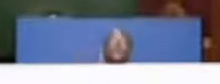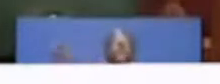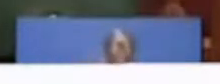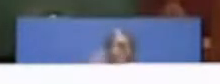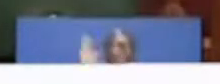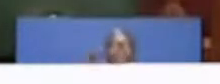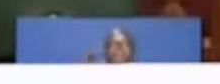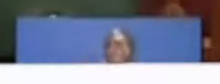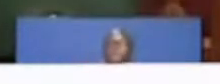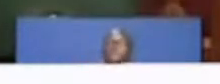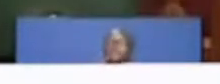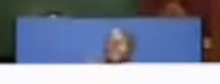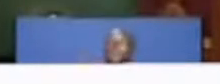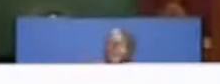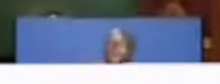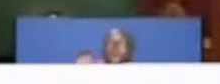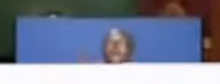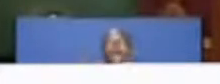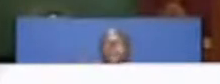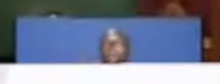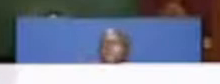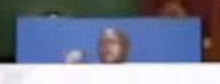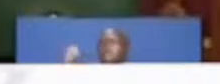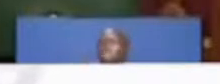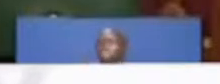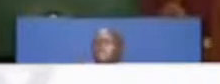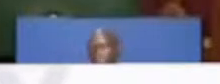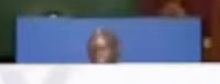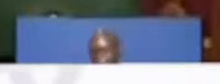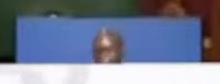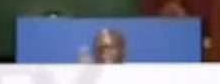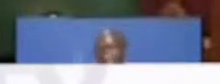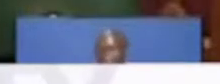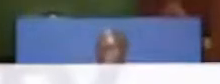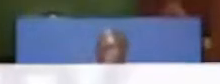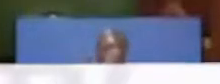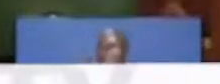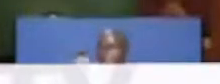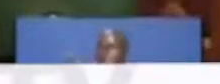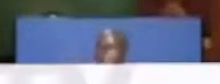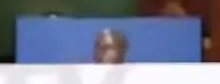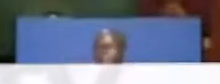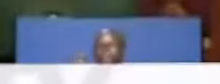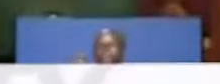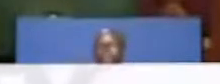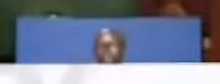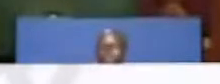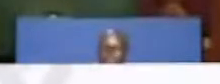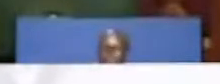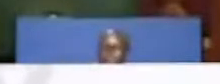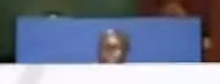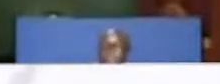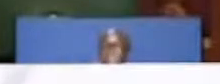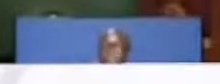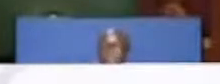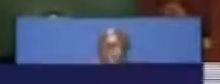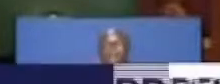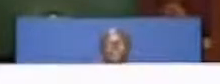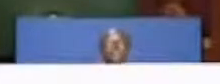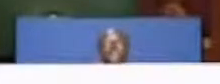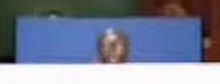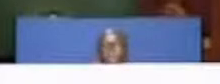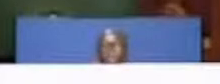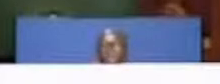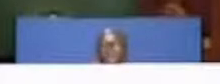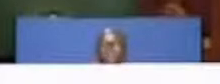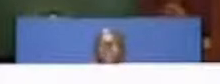200 animals weekly. Another aspect of the KMC re-engineering supply chain is a relationship